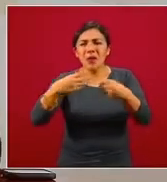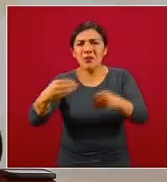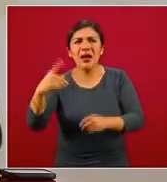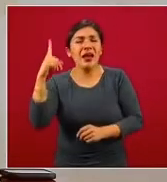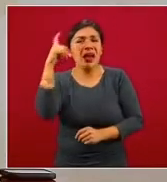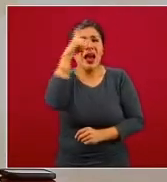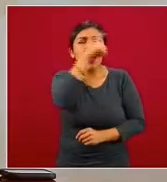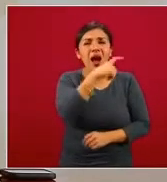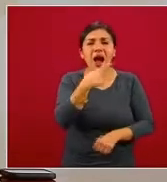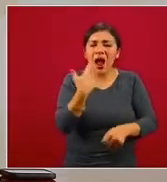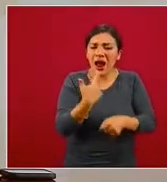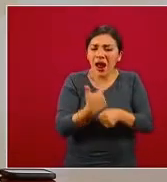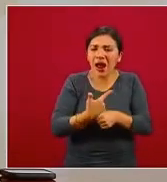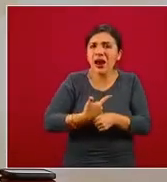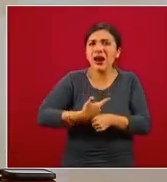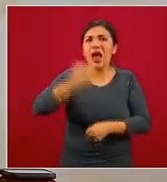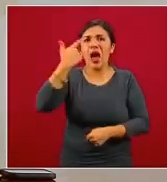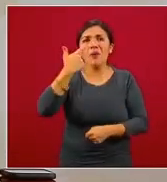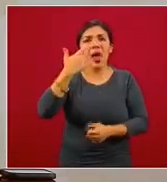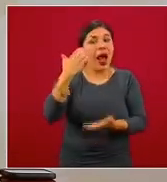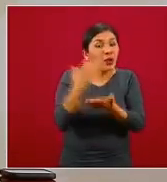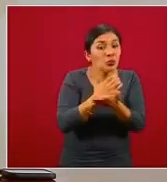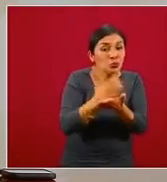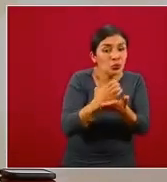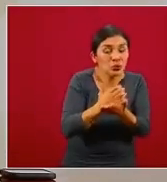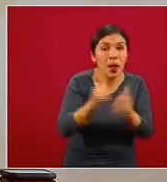people being reinfected after